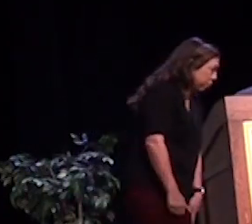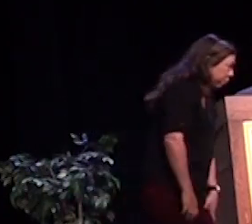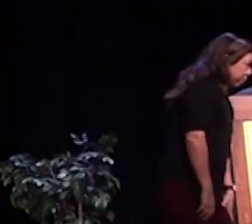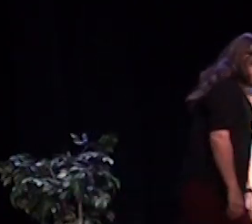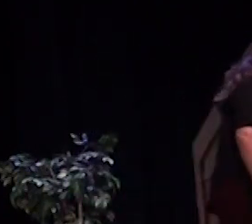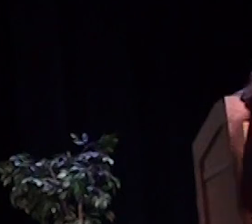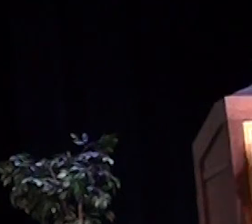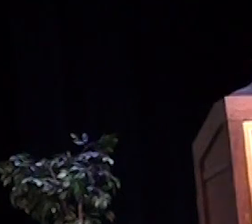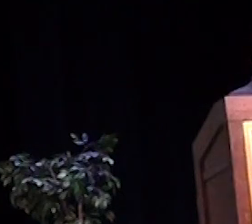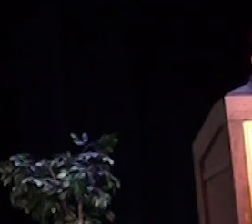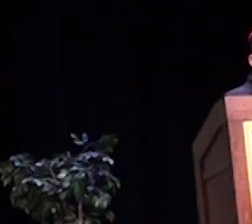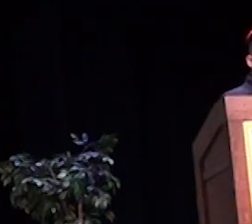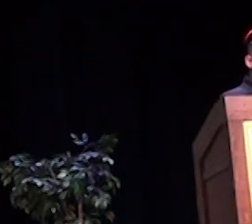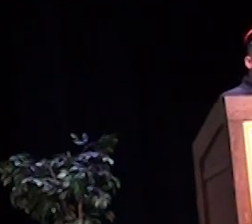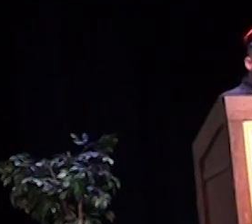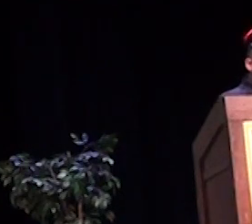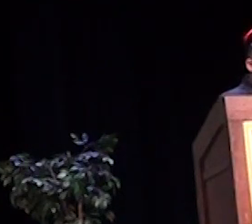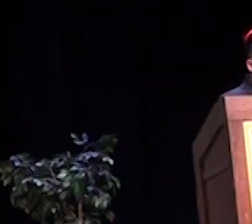Good morning.